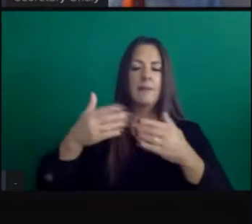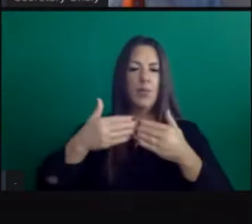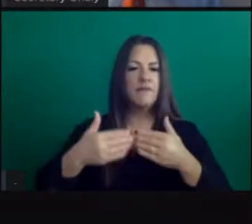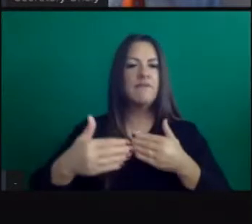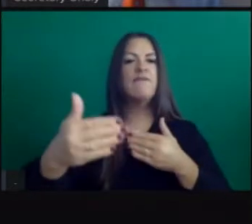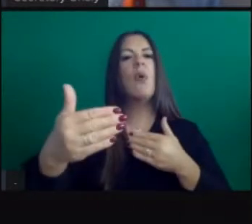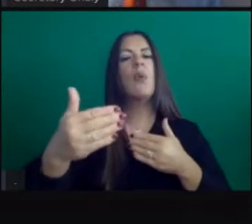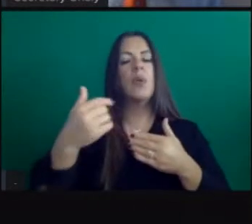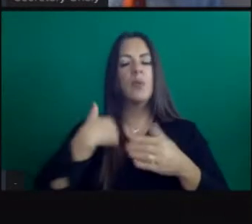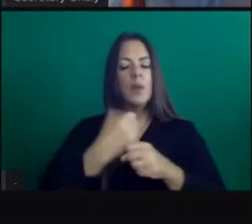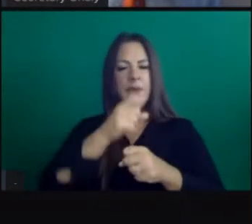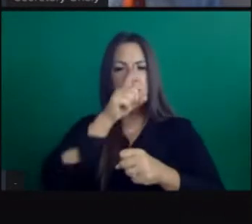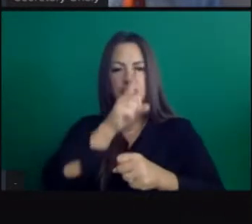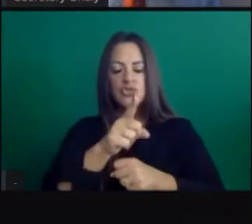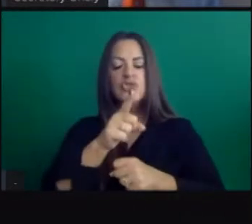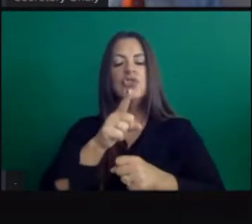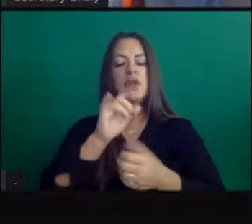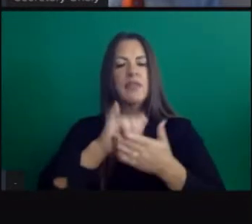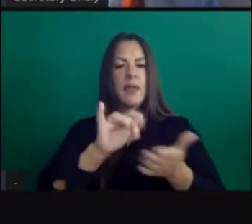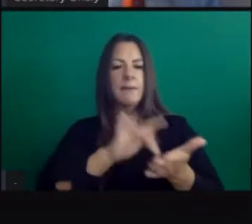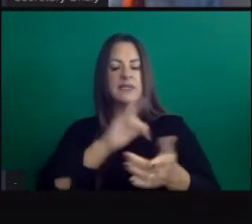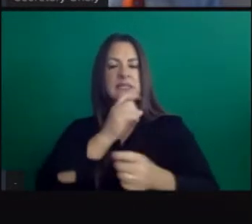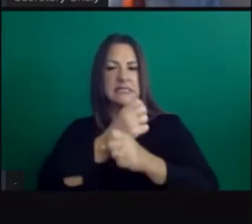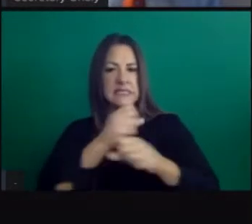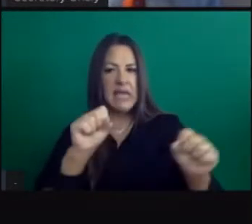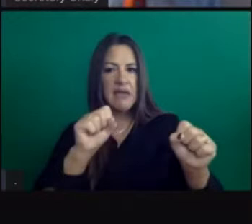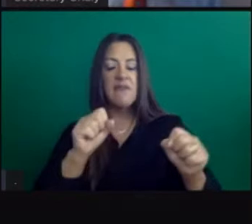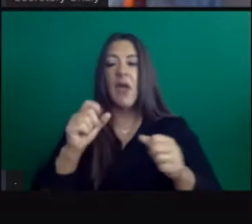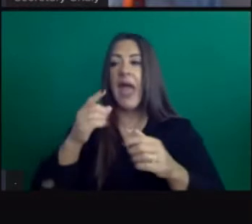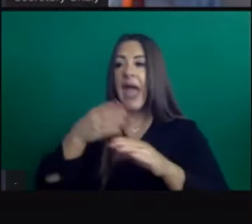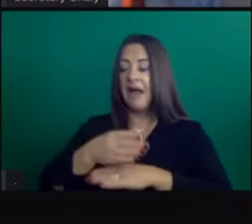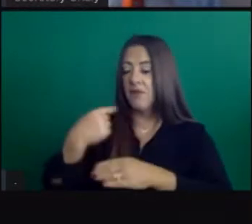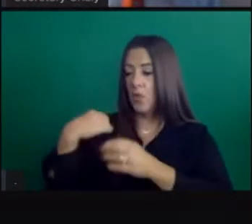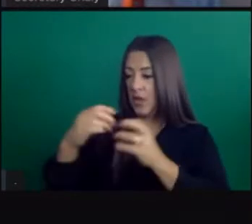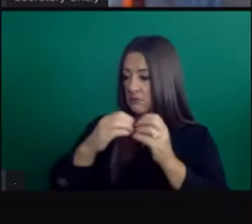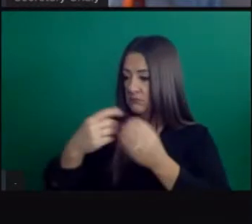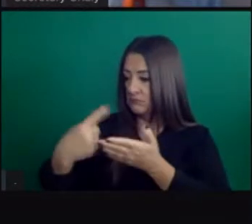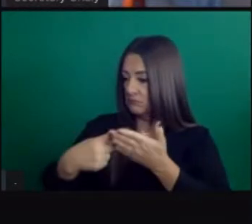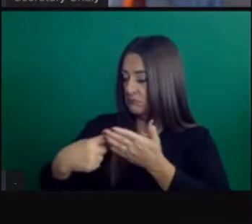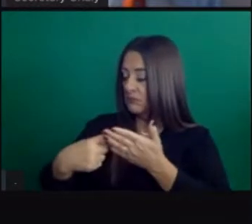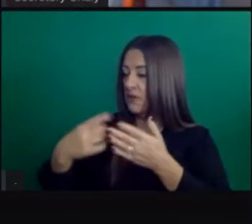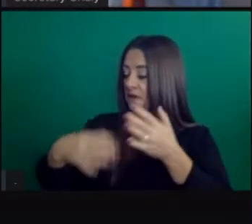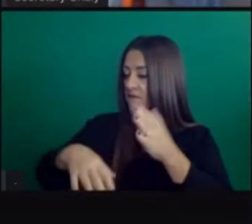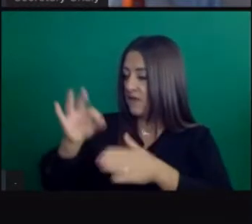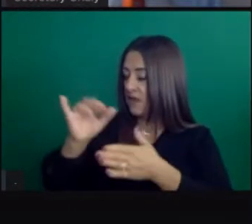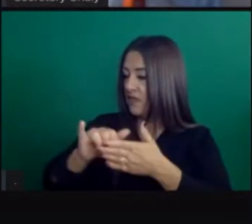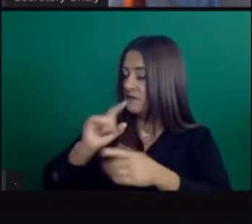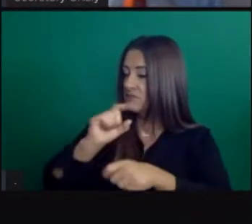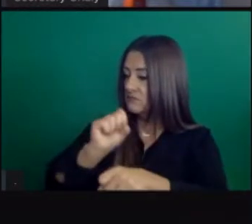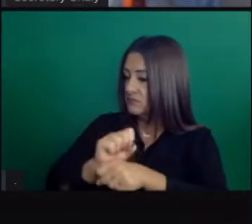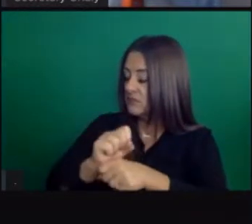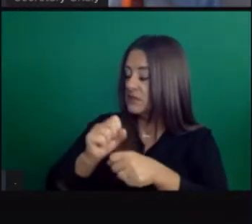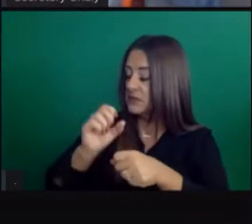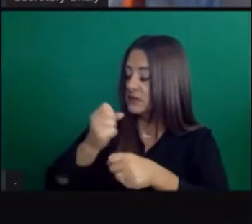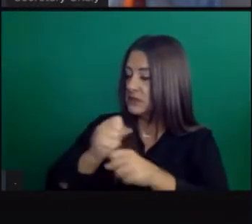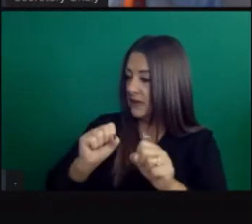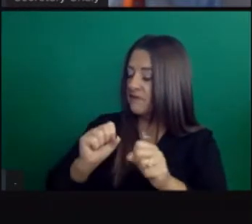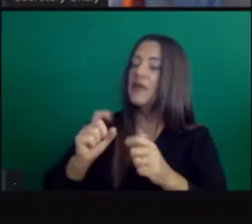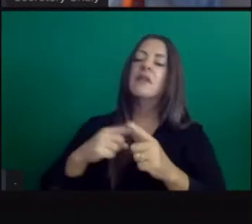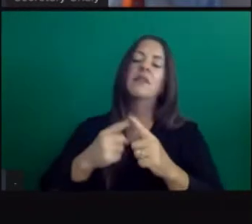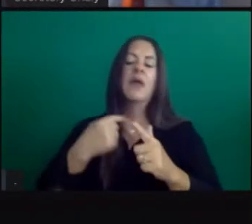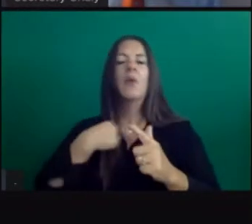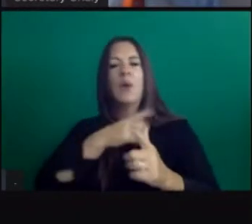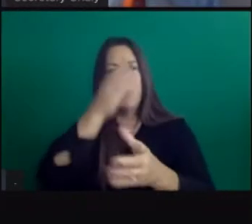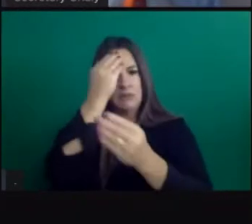safe to use. And as soon as we have that certainty, we'll release a statement and ensure that those partners begin